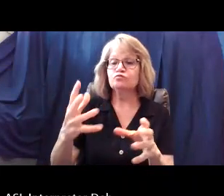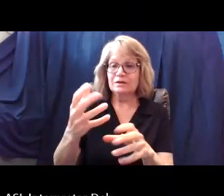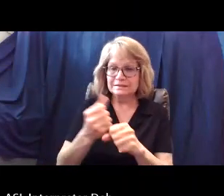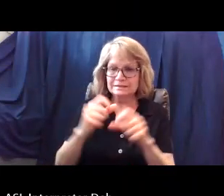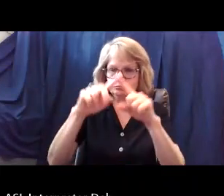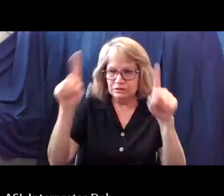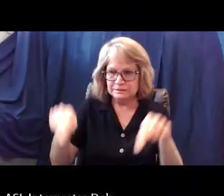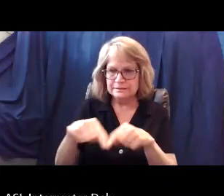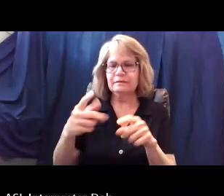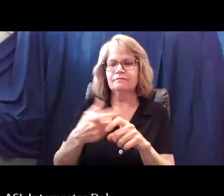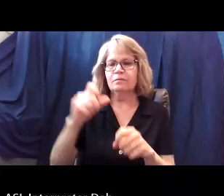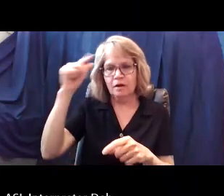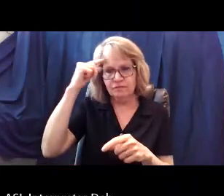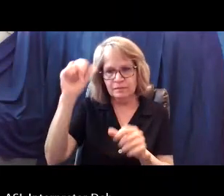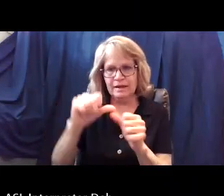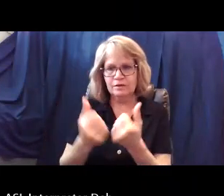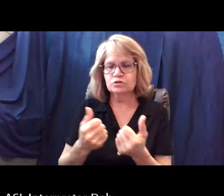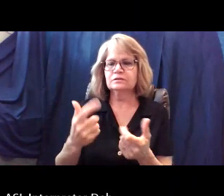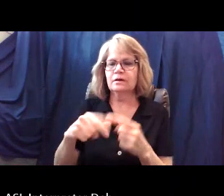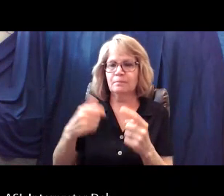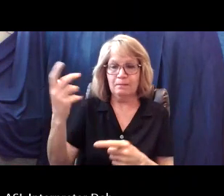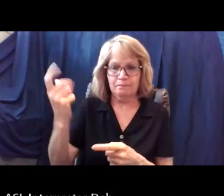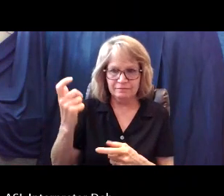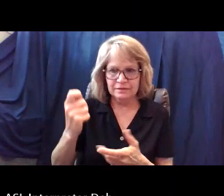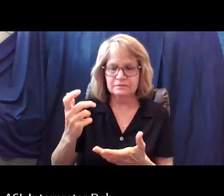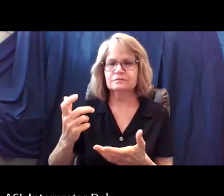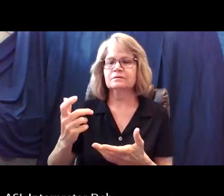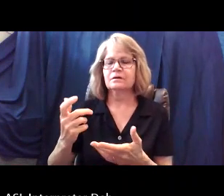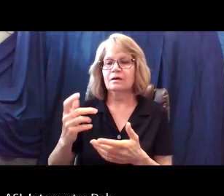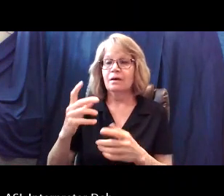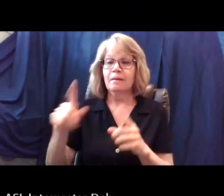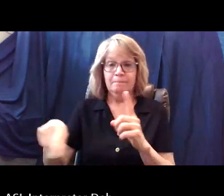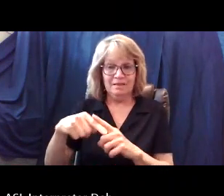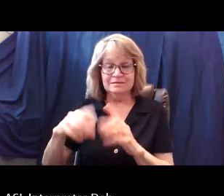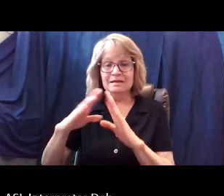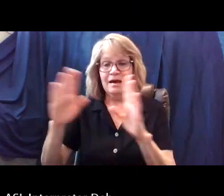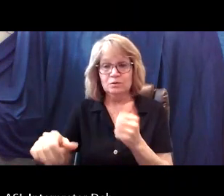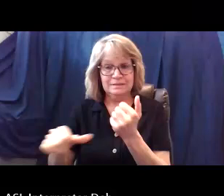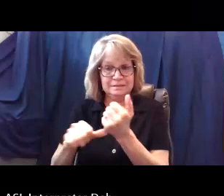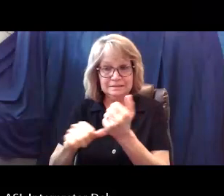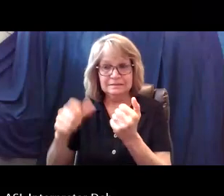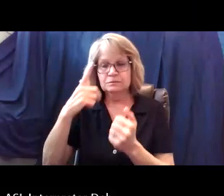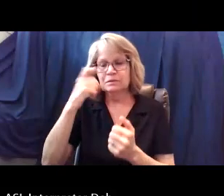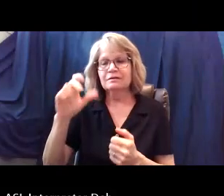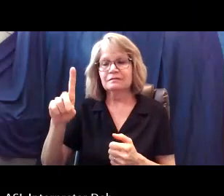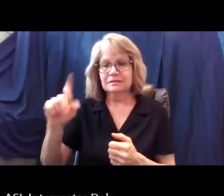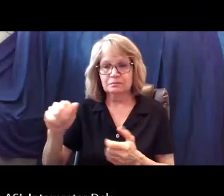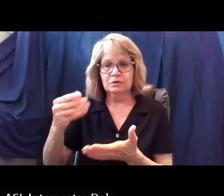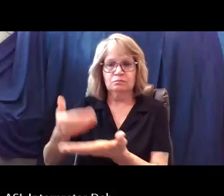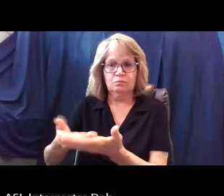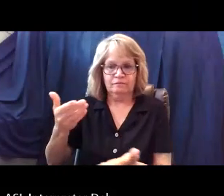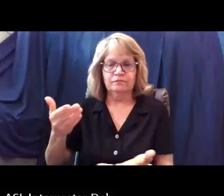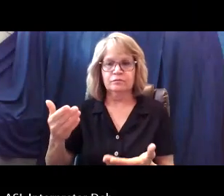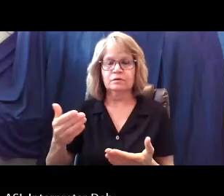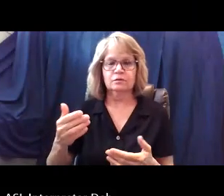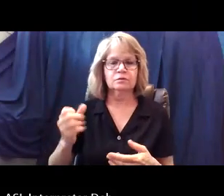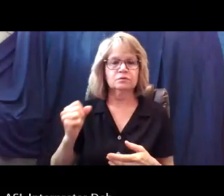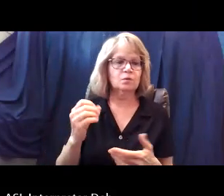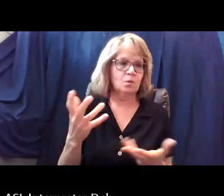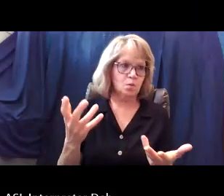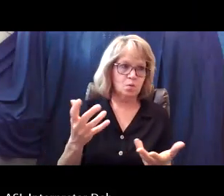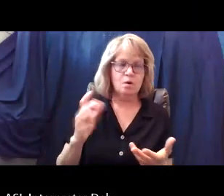it would also include eligibility for housing assistance because of a disability. So the assumption behind this is that